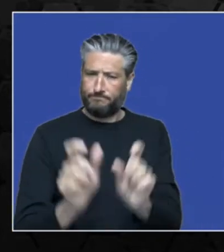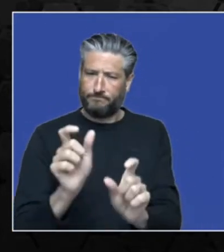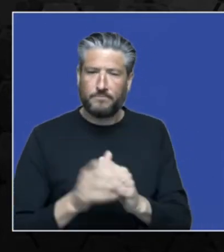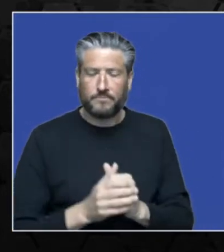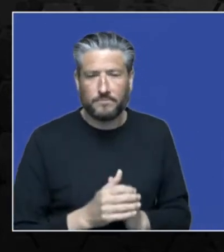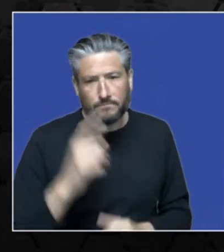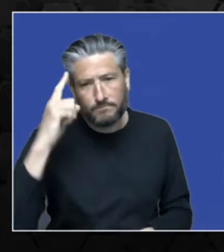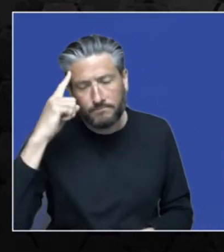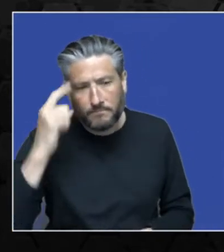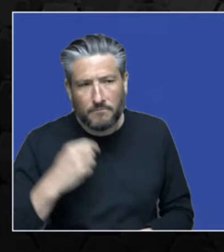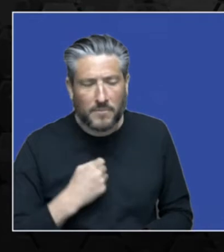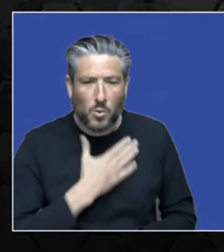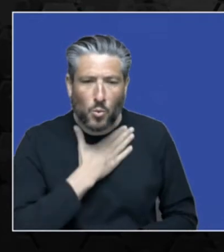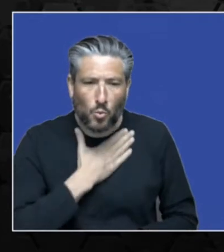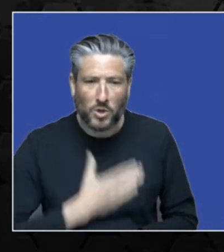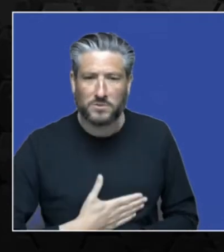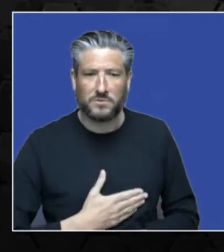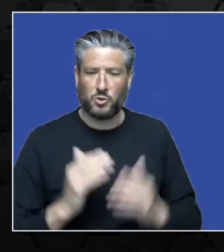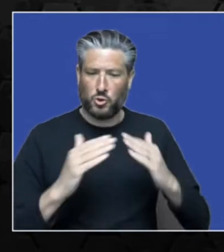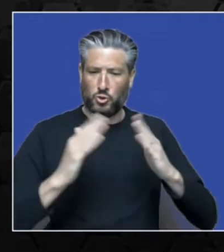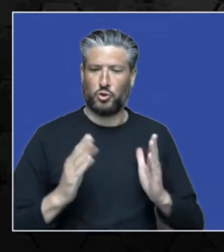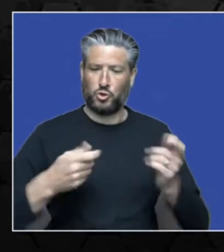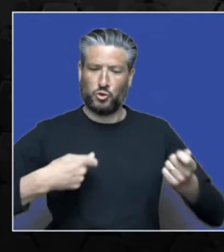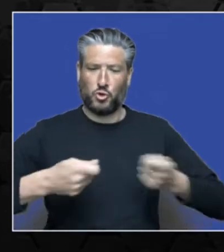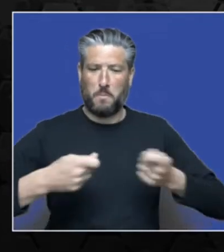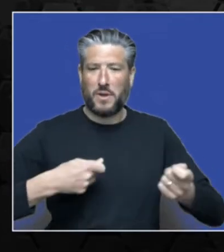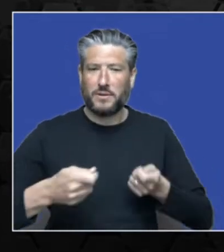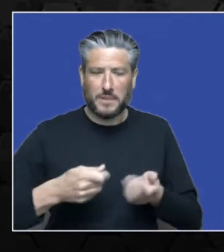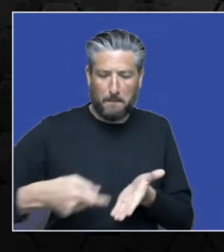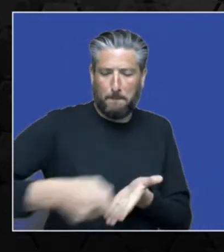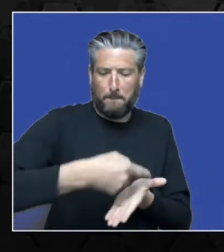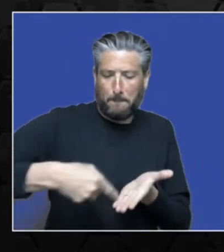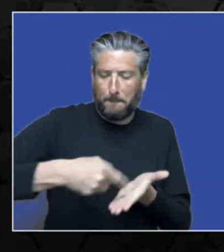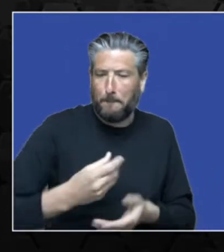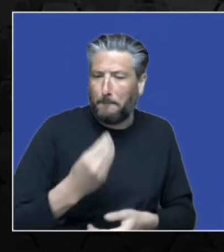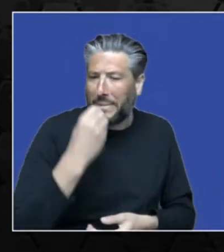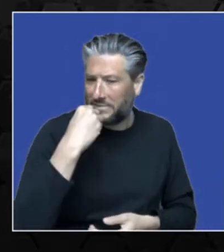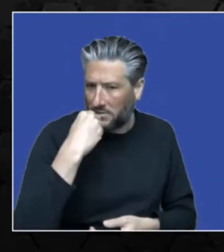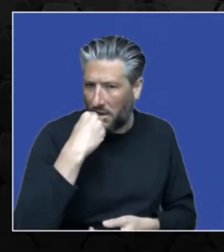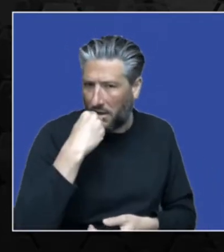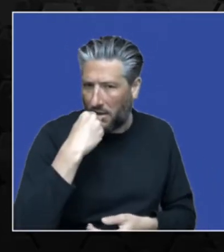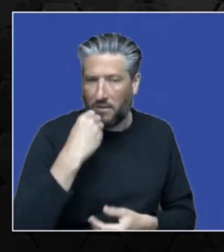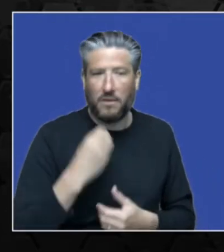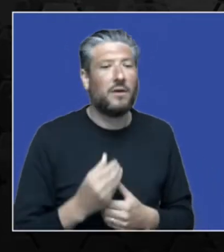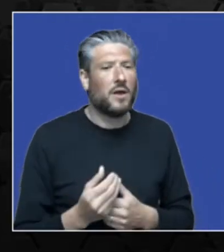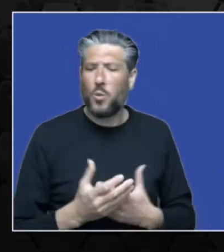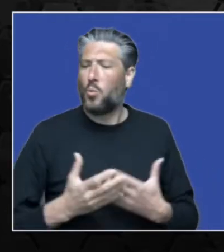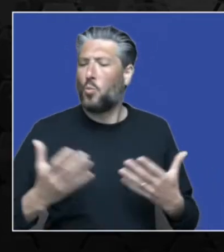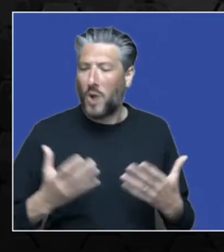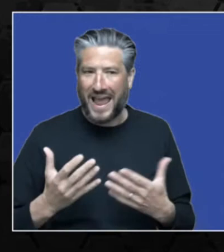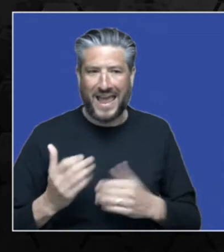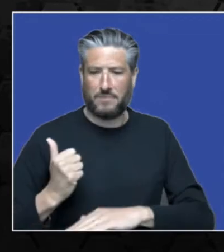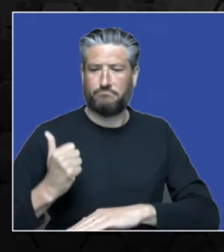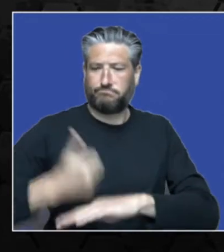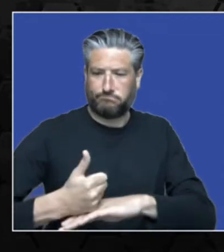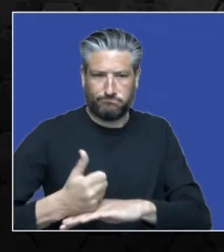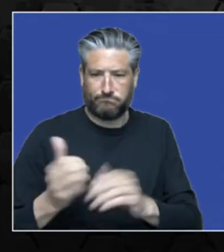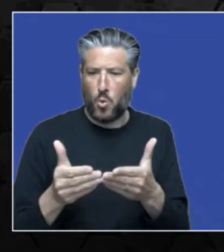should I add my pizza shop so that I will get the most profit if the only thing I'm taking into consideration is